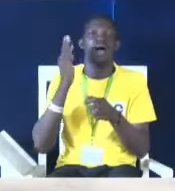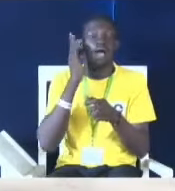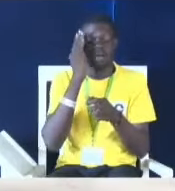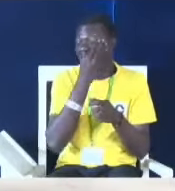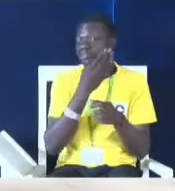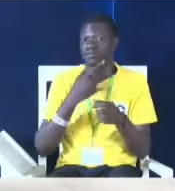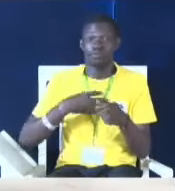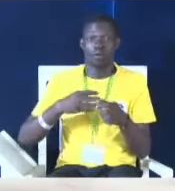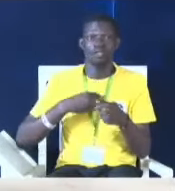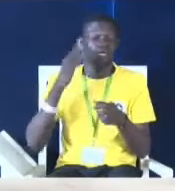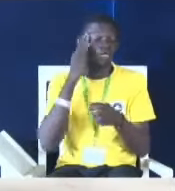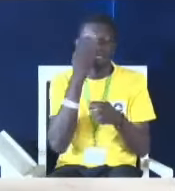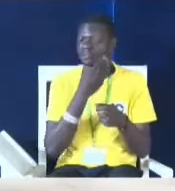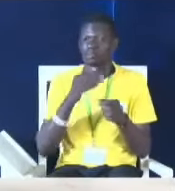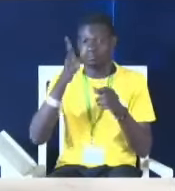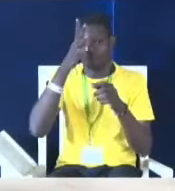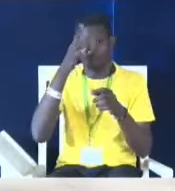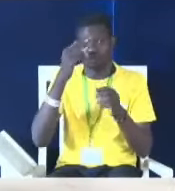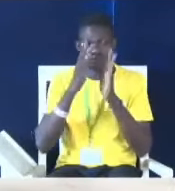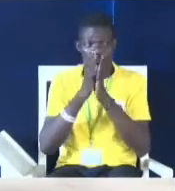daddy had prayed on,